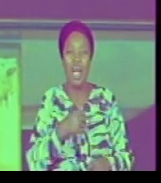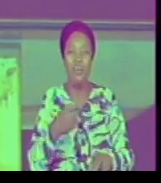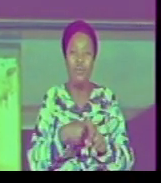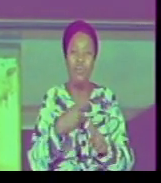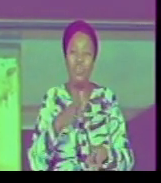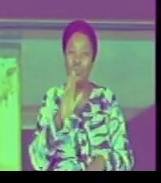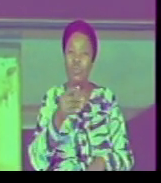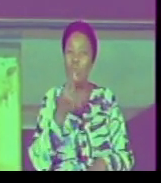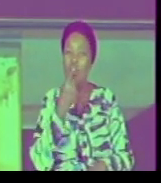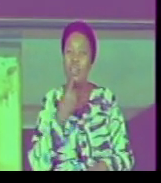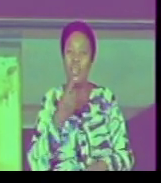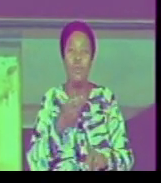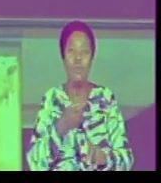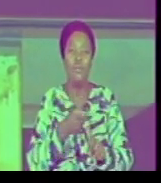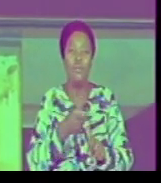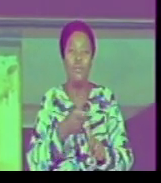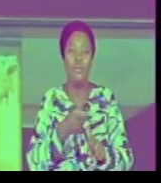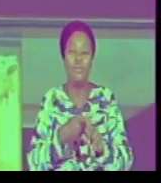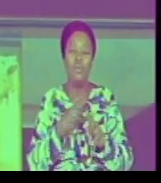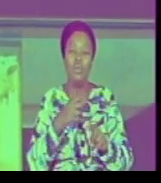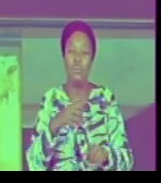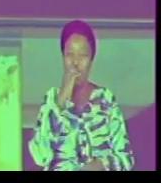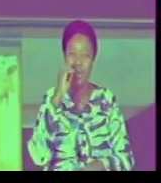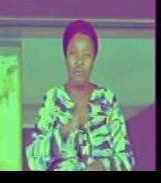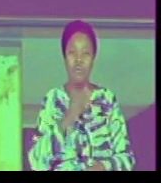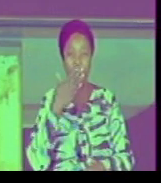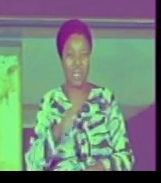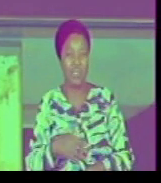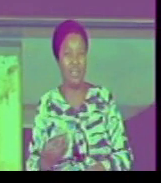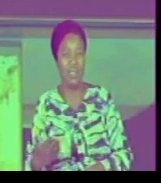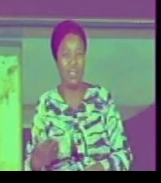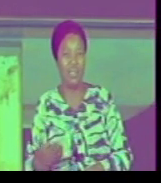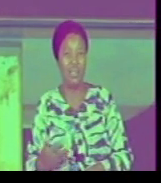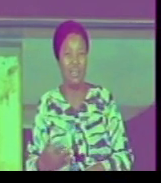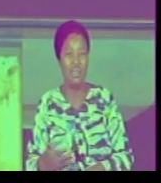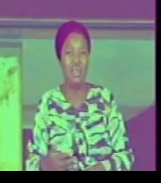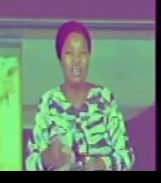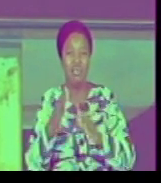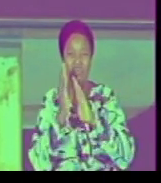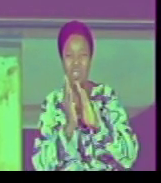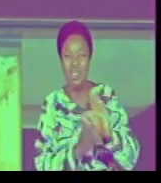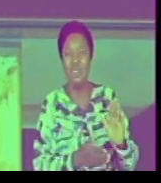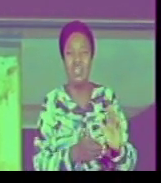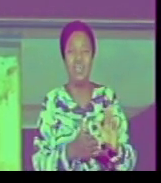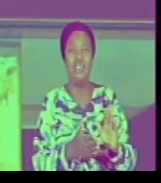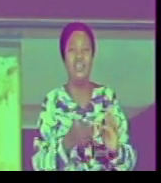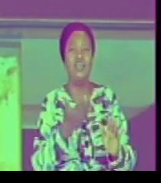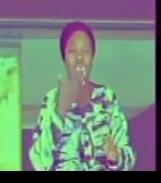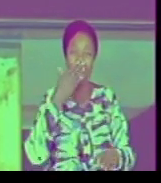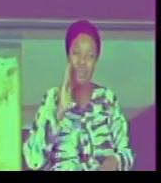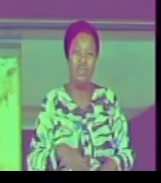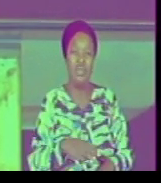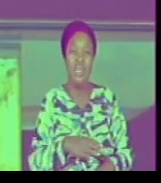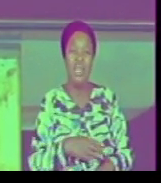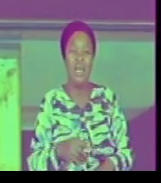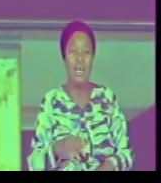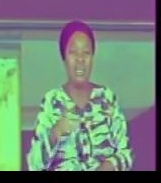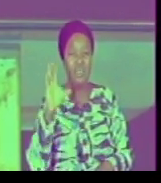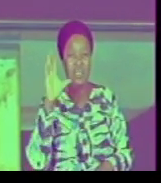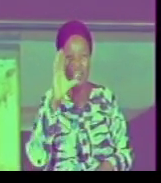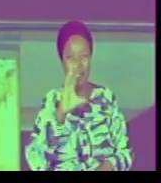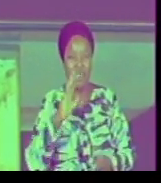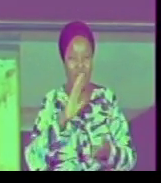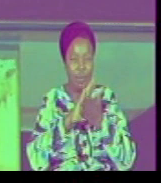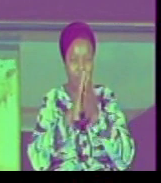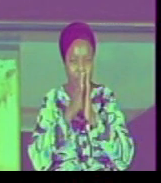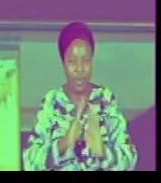guile. Depart from evil, do good, seek peace, and pursue it. The eyes of